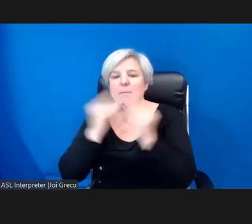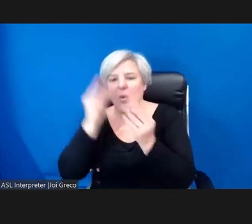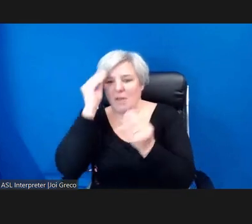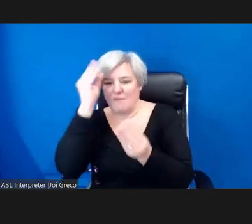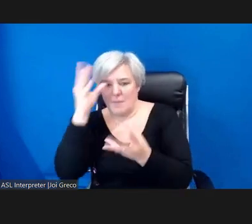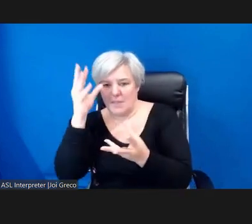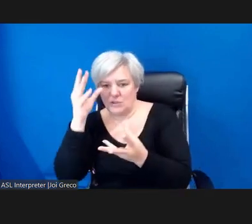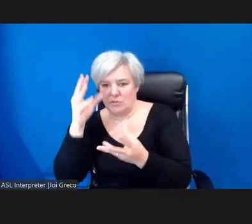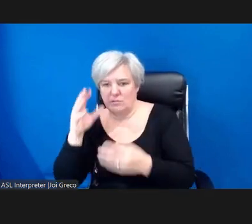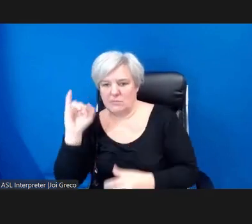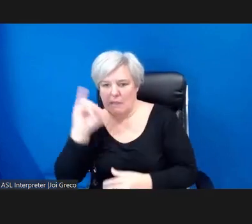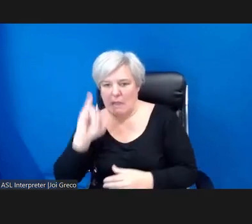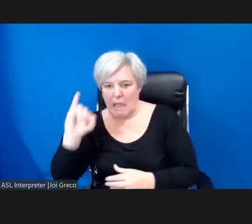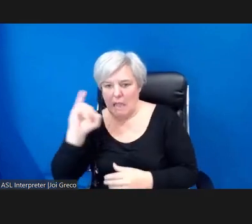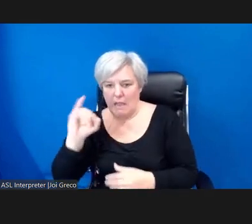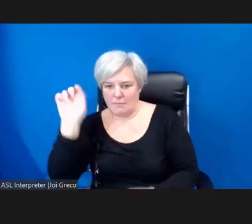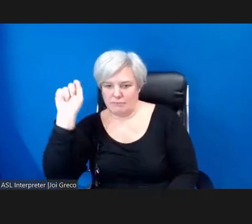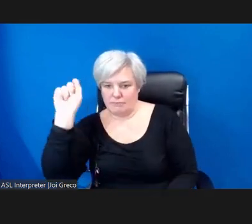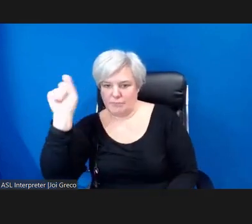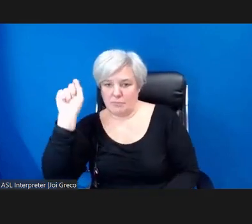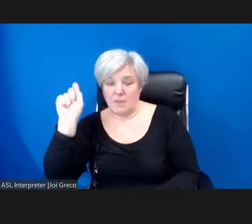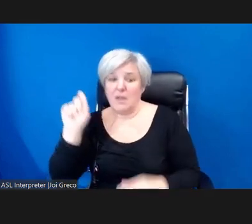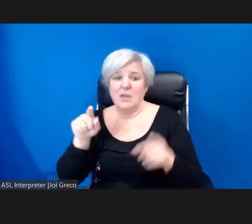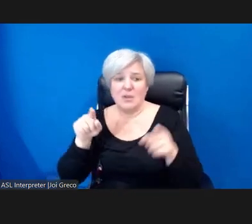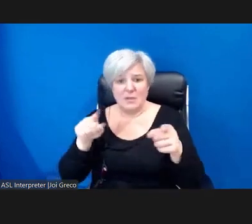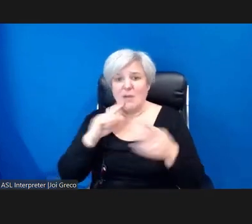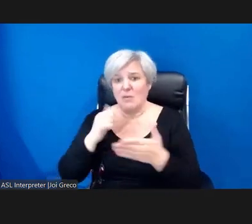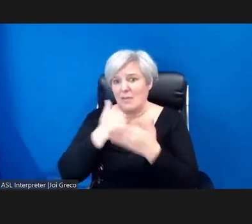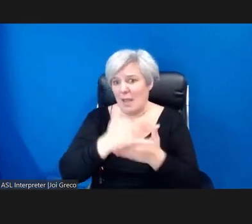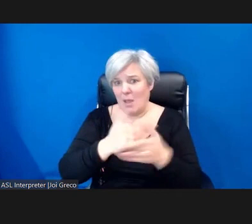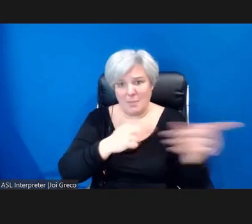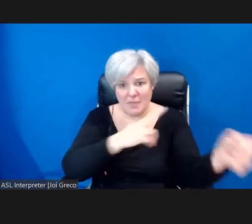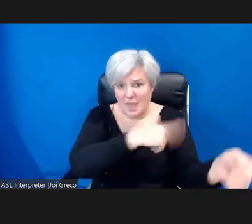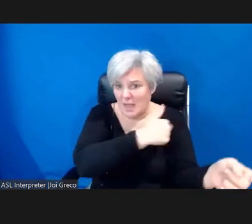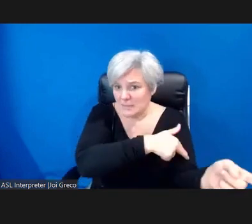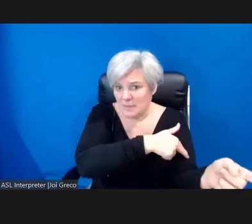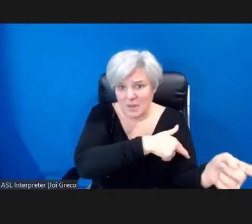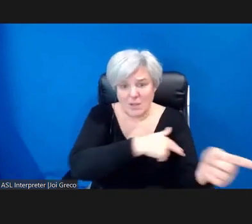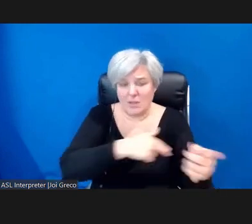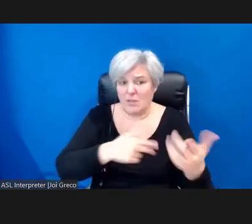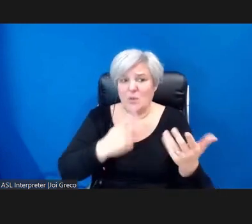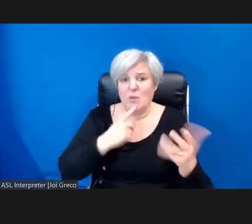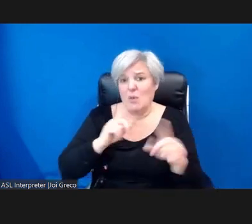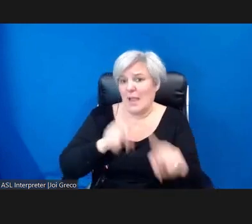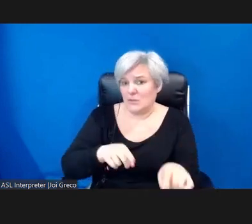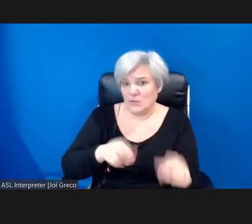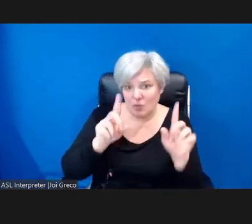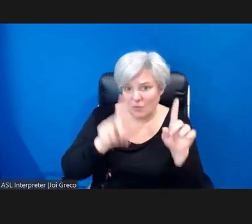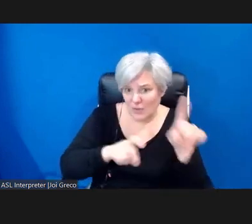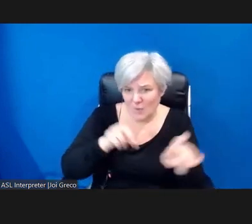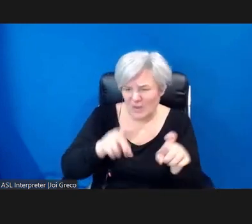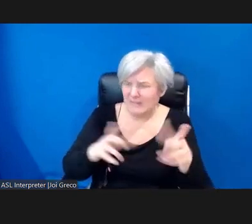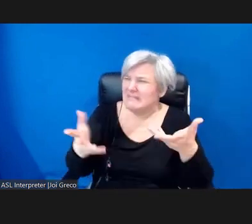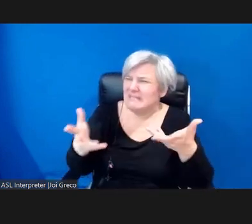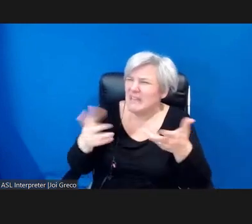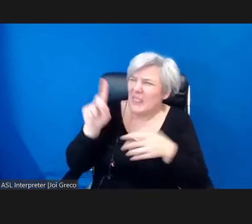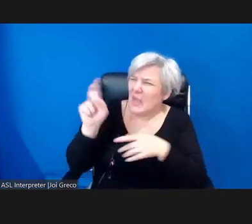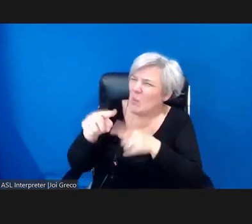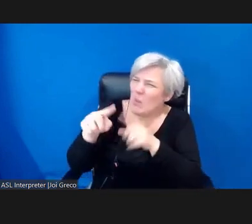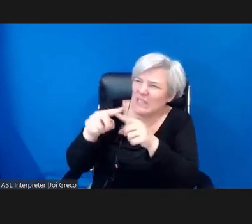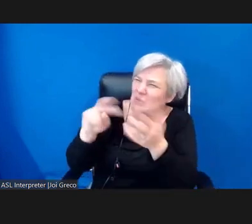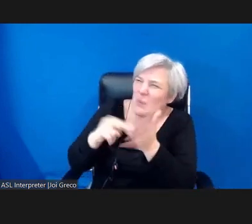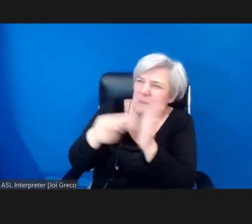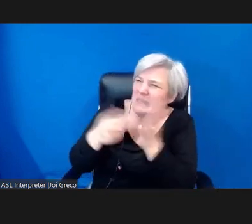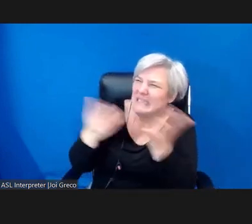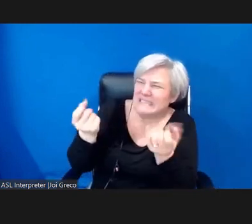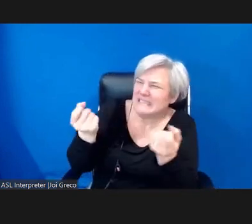to resources. This is a feature that can benefit the hospital who is answering the requests and may not be familiar with a